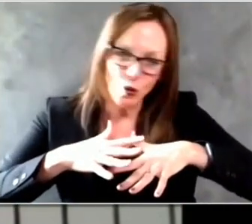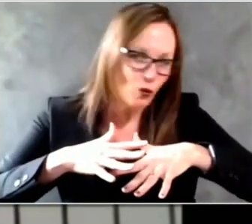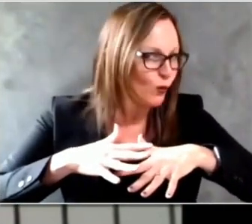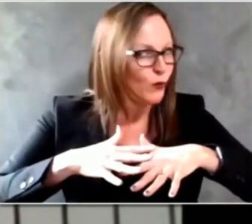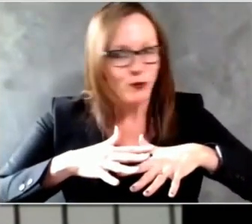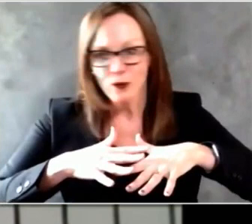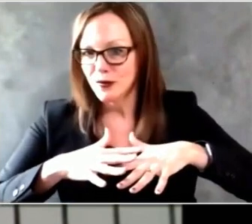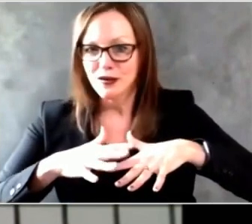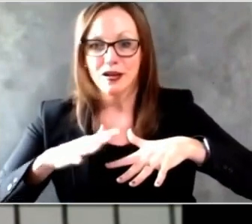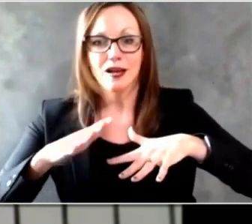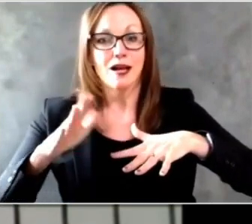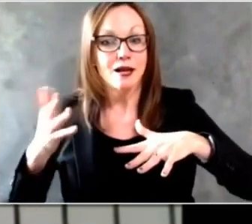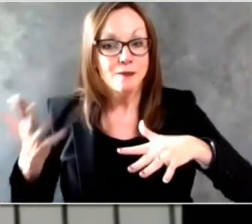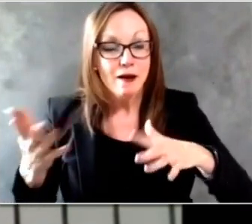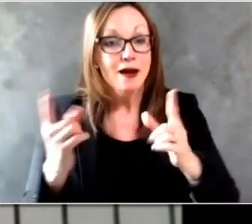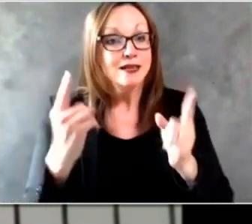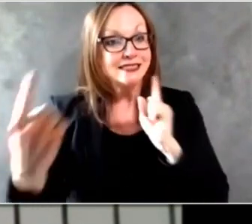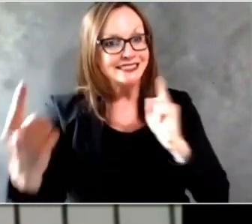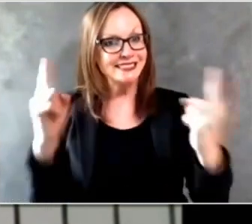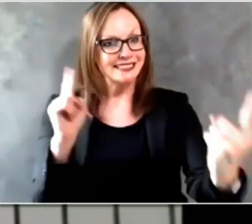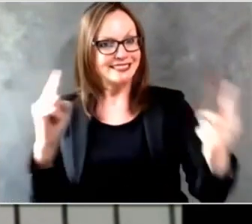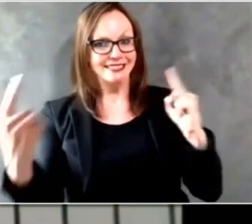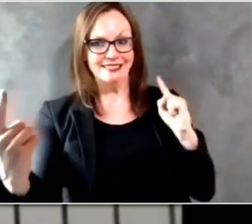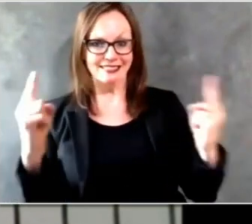The trend is not going in the right direction.